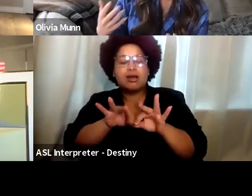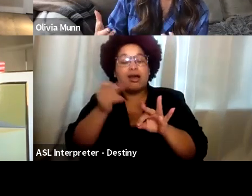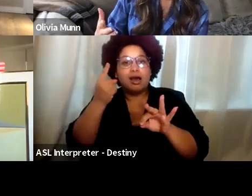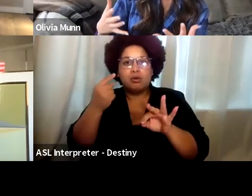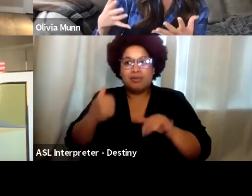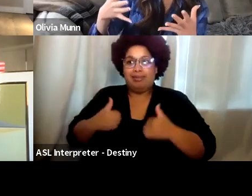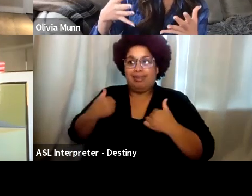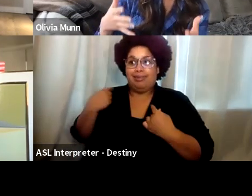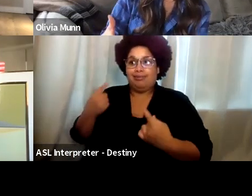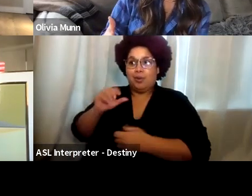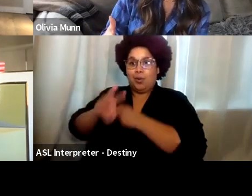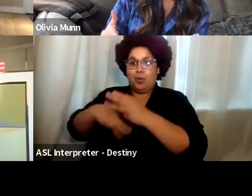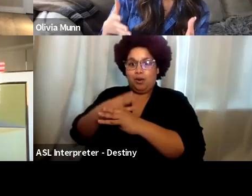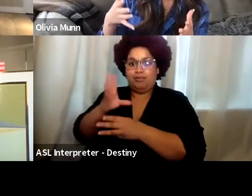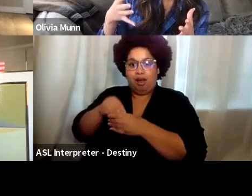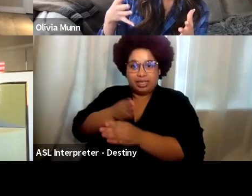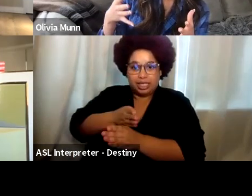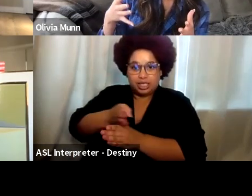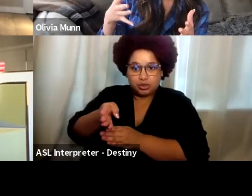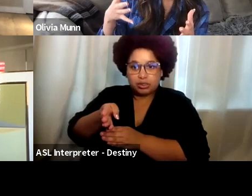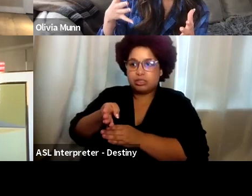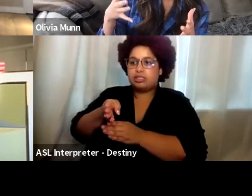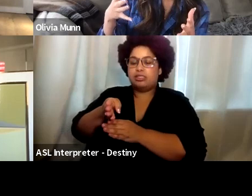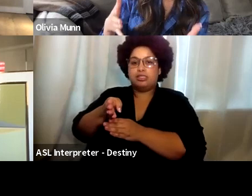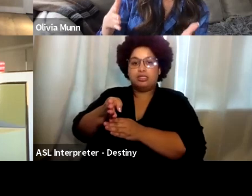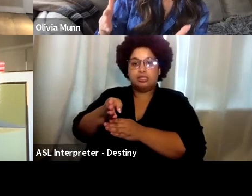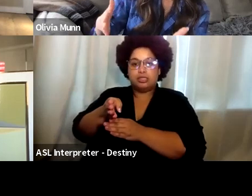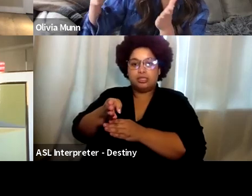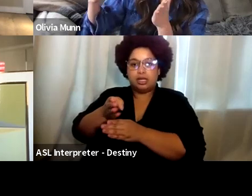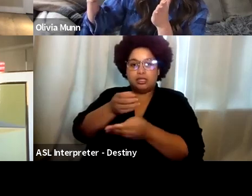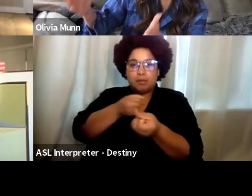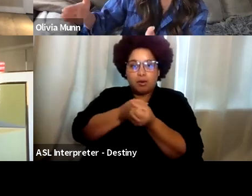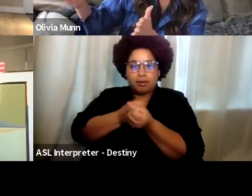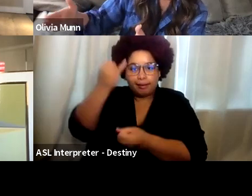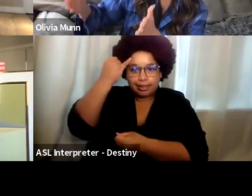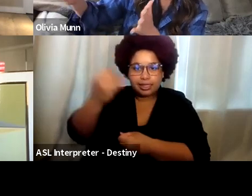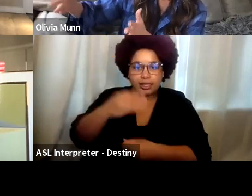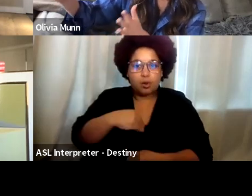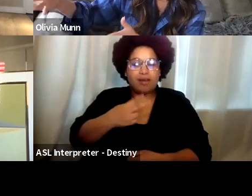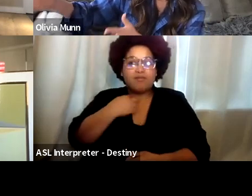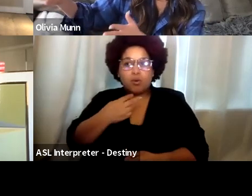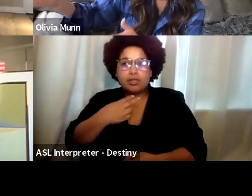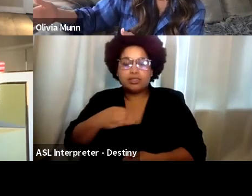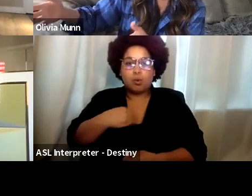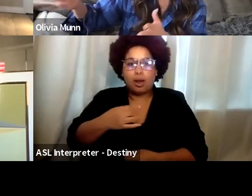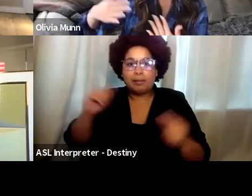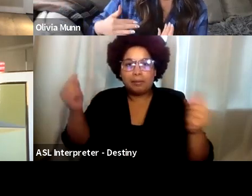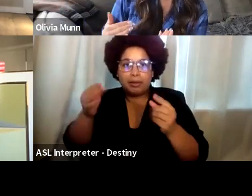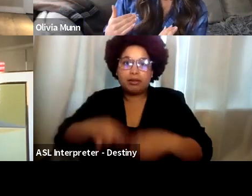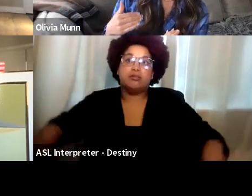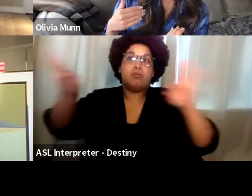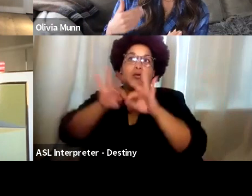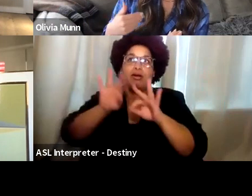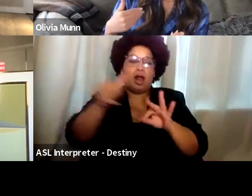lived in a world, and especially in our industry, that has supported that idea that white voices and white pain actually matters. And the